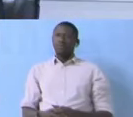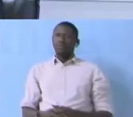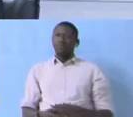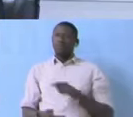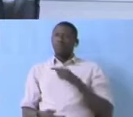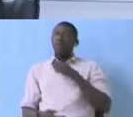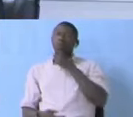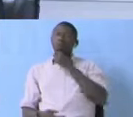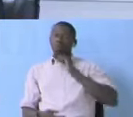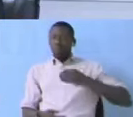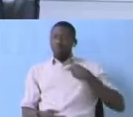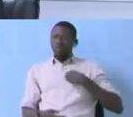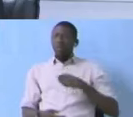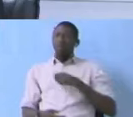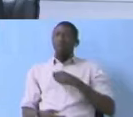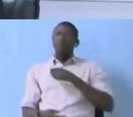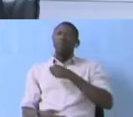grandmother.